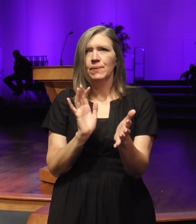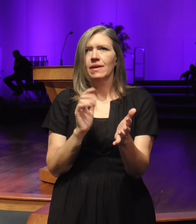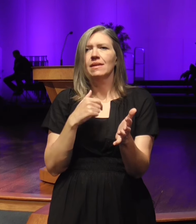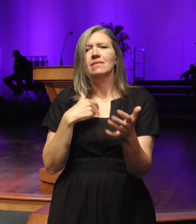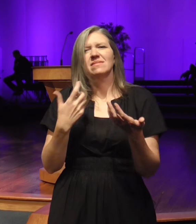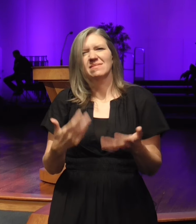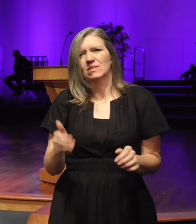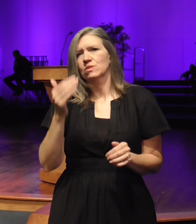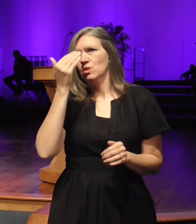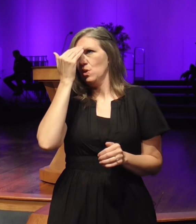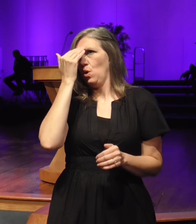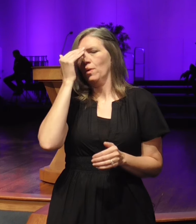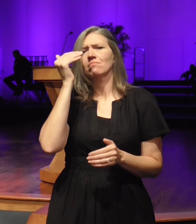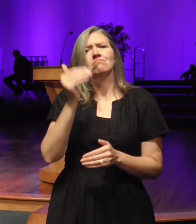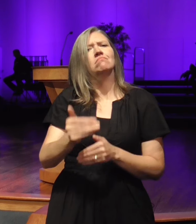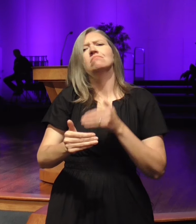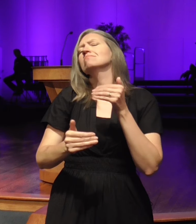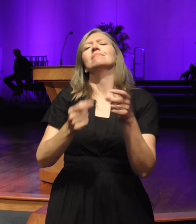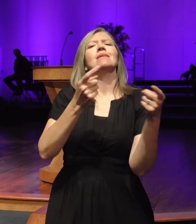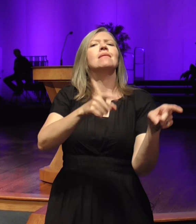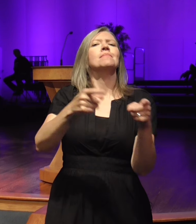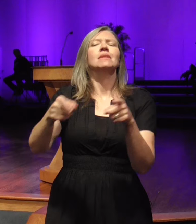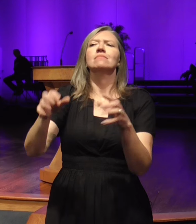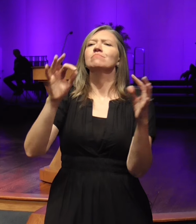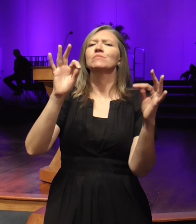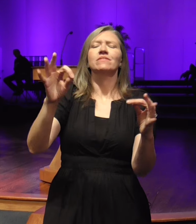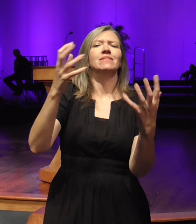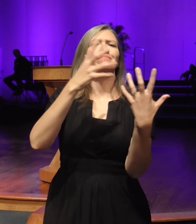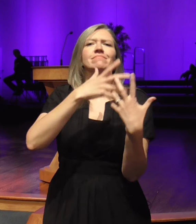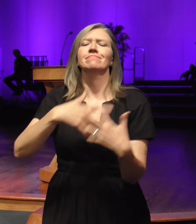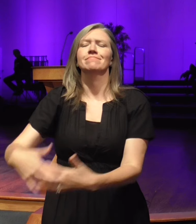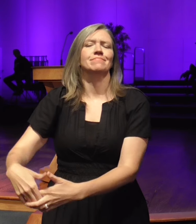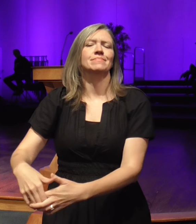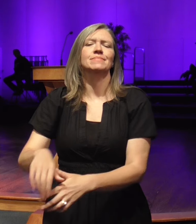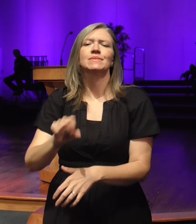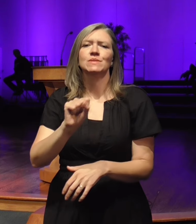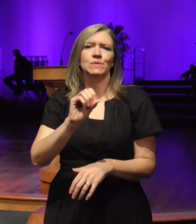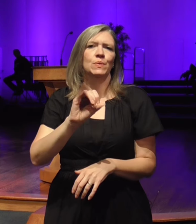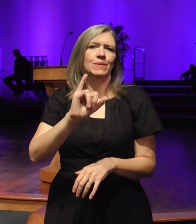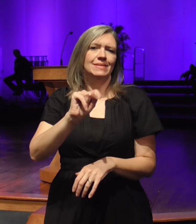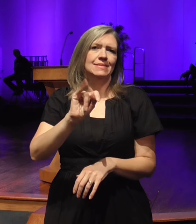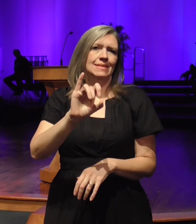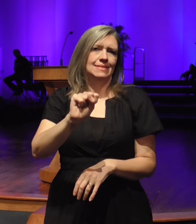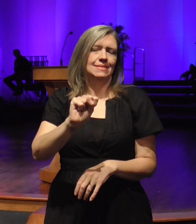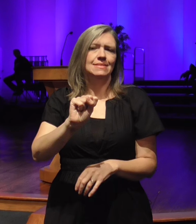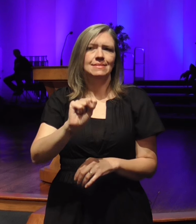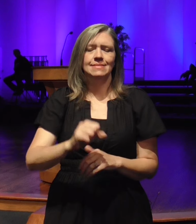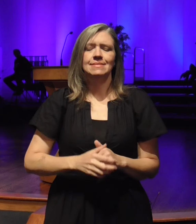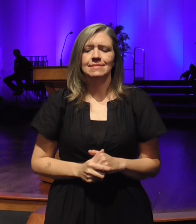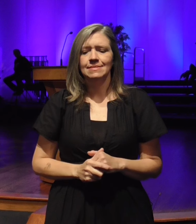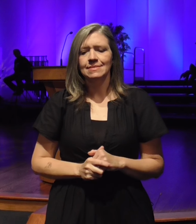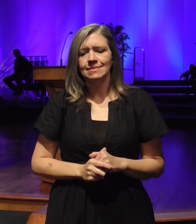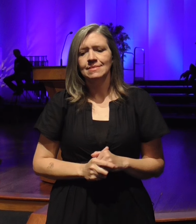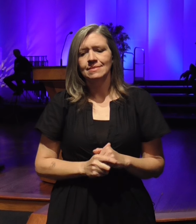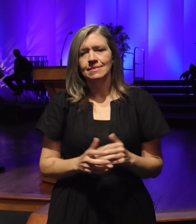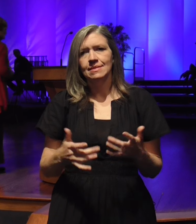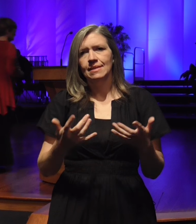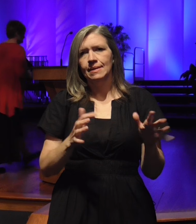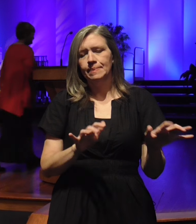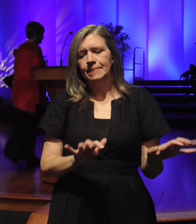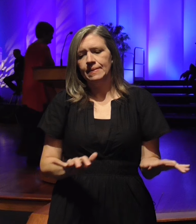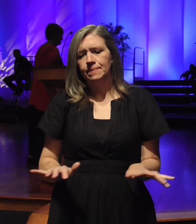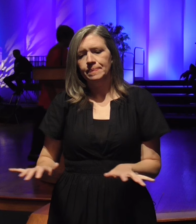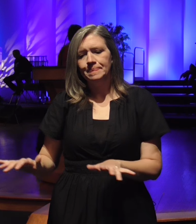because God is all there is. So I can let this go, knowing it is unfolding